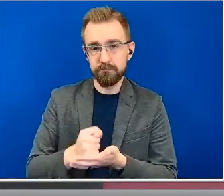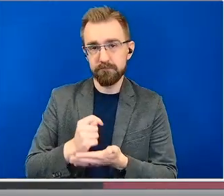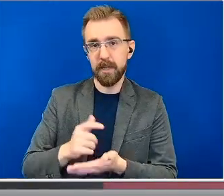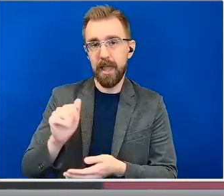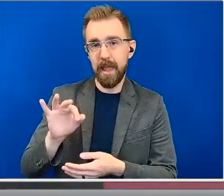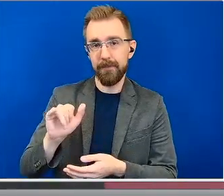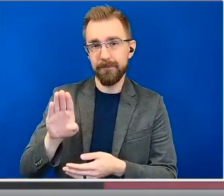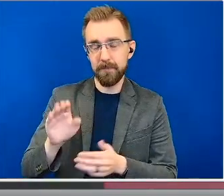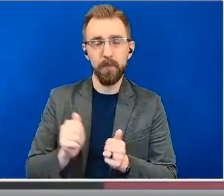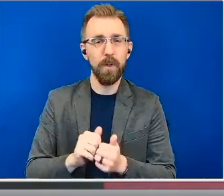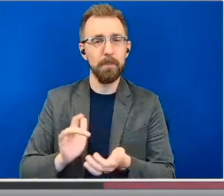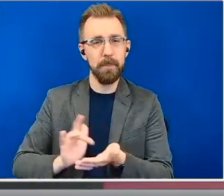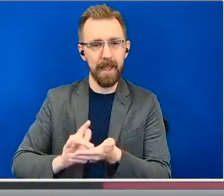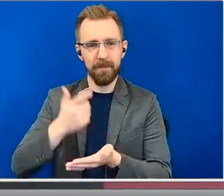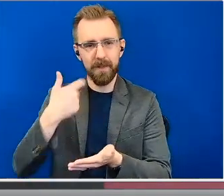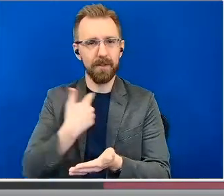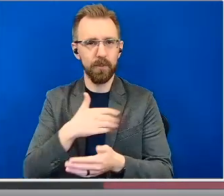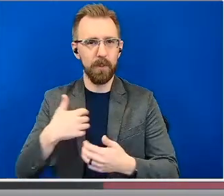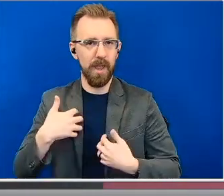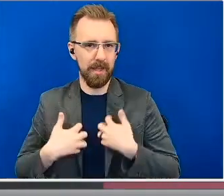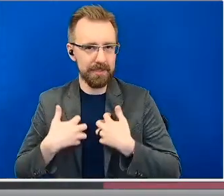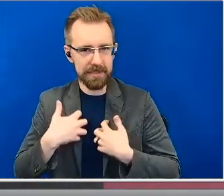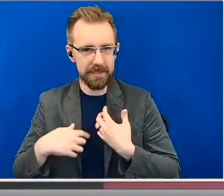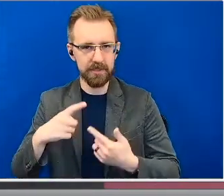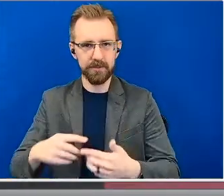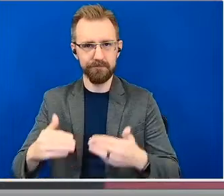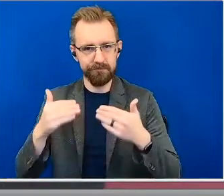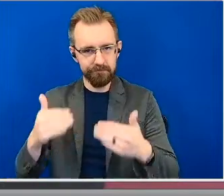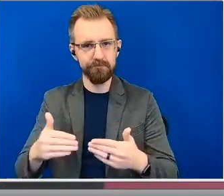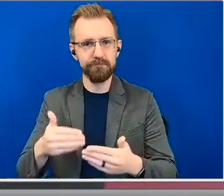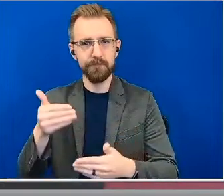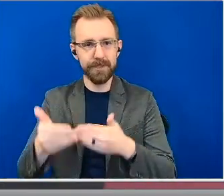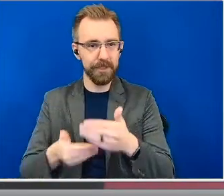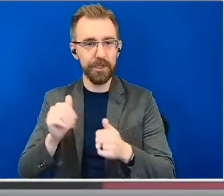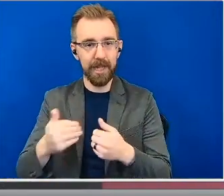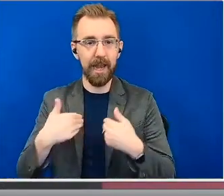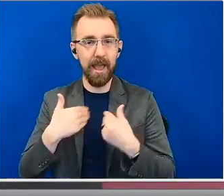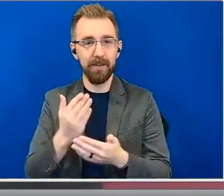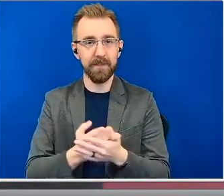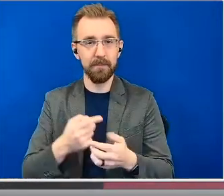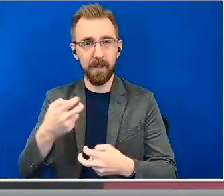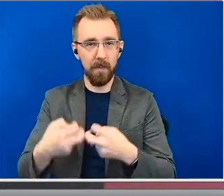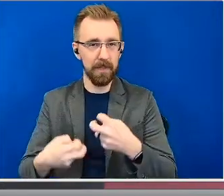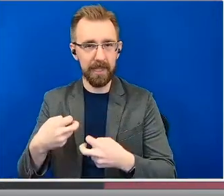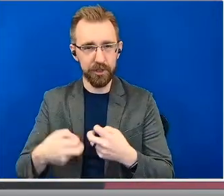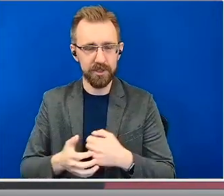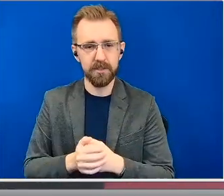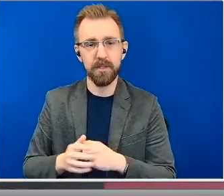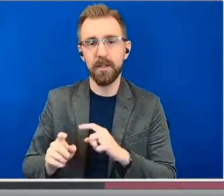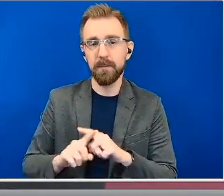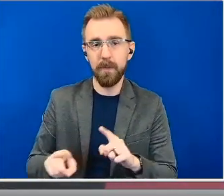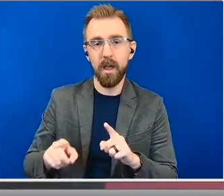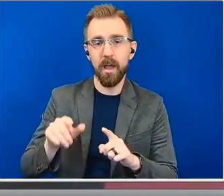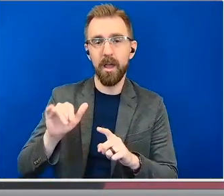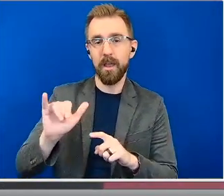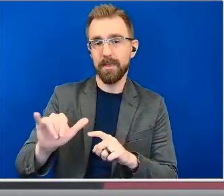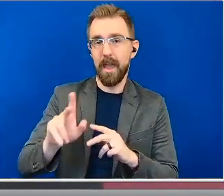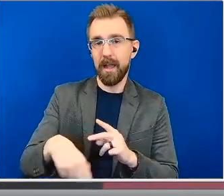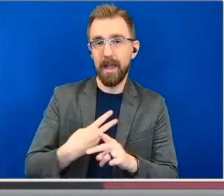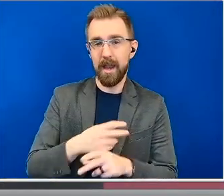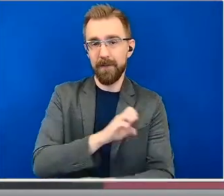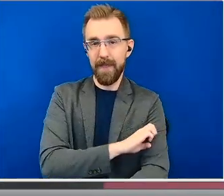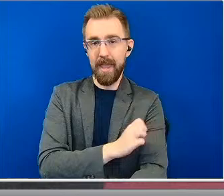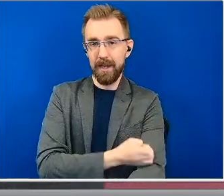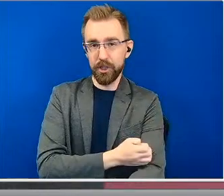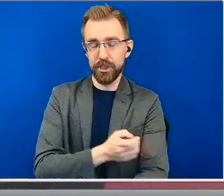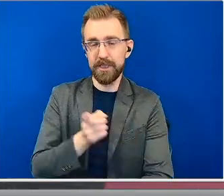because we were hesitant to do procedures which potentially can have some complications. With this form of energy source, where the risk